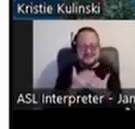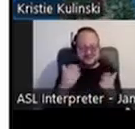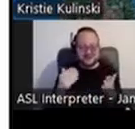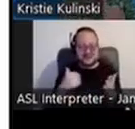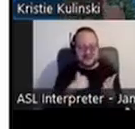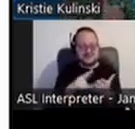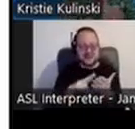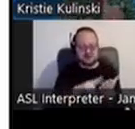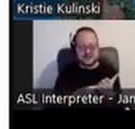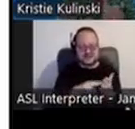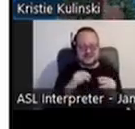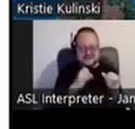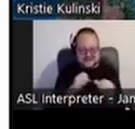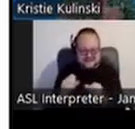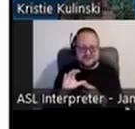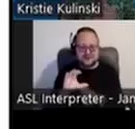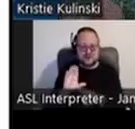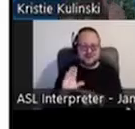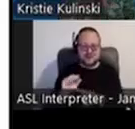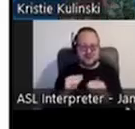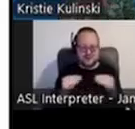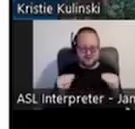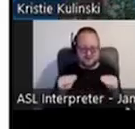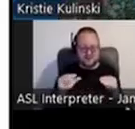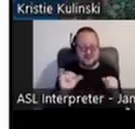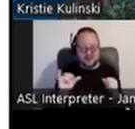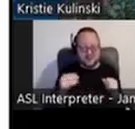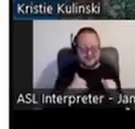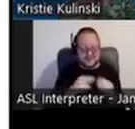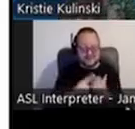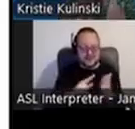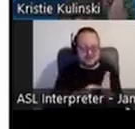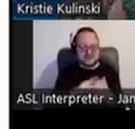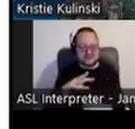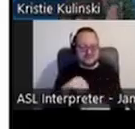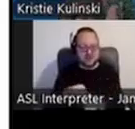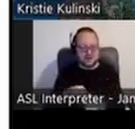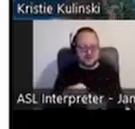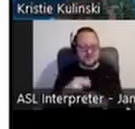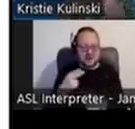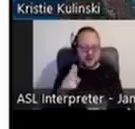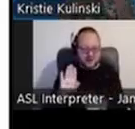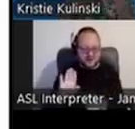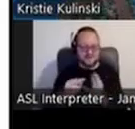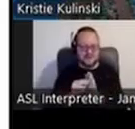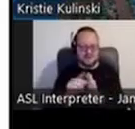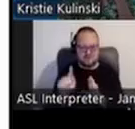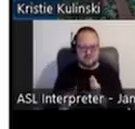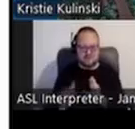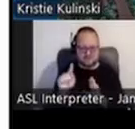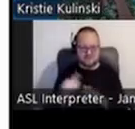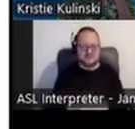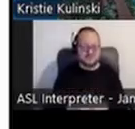the individual CBO level, as well as where there's contracting as part of a hub model. Next